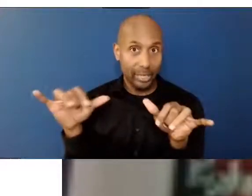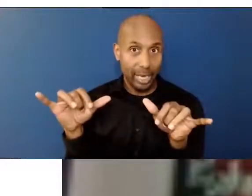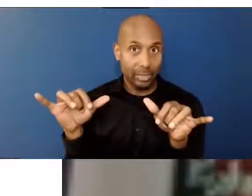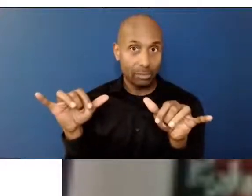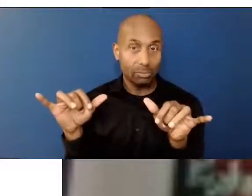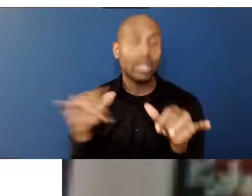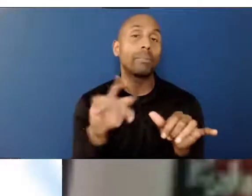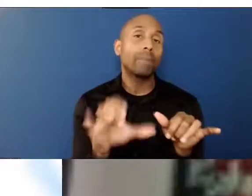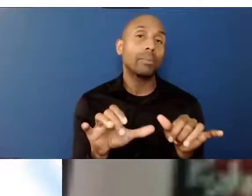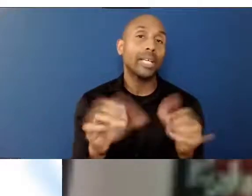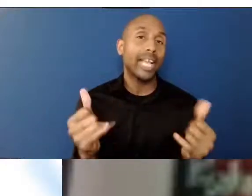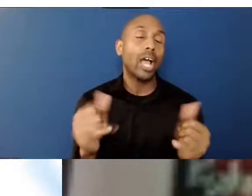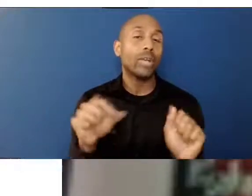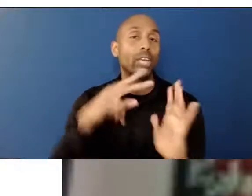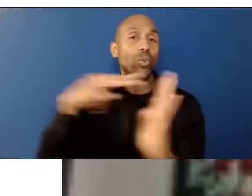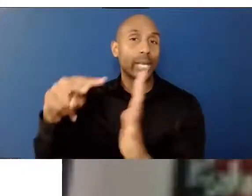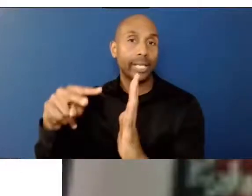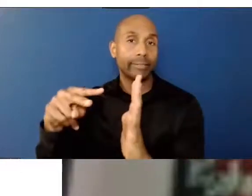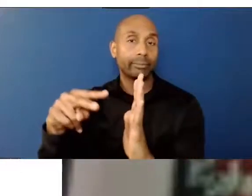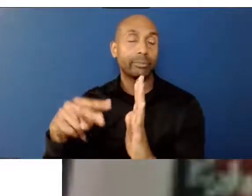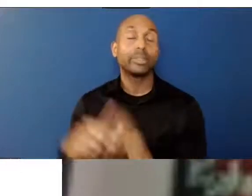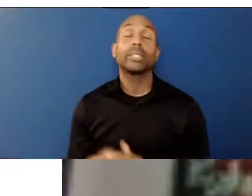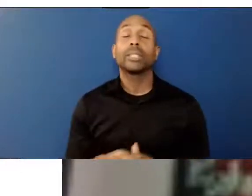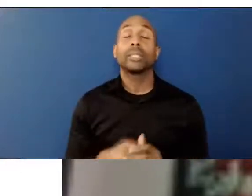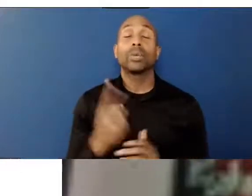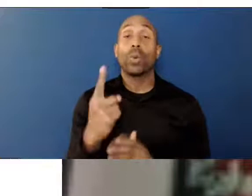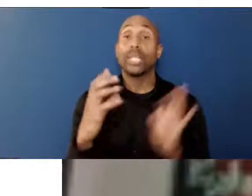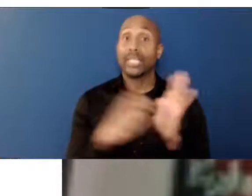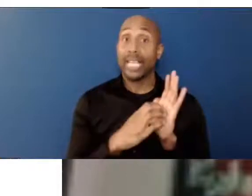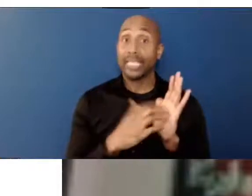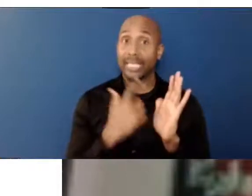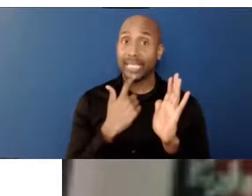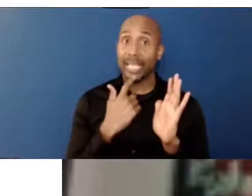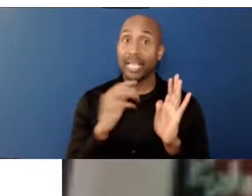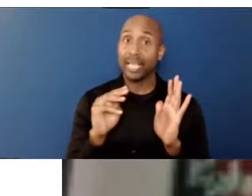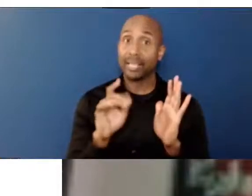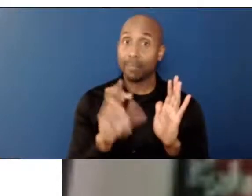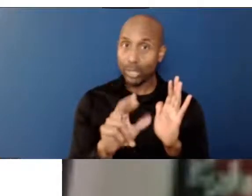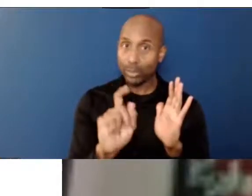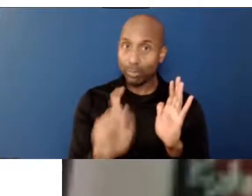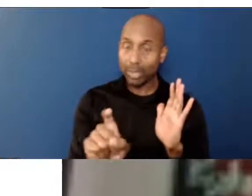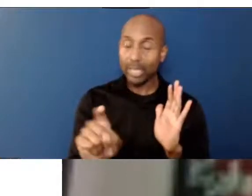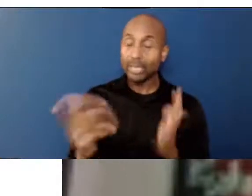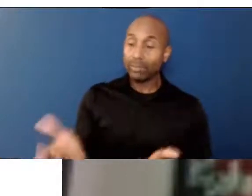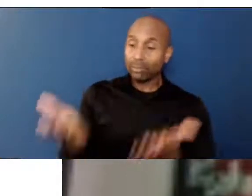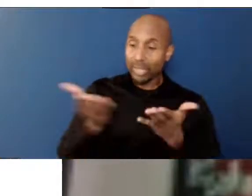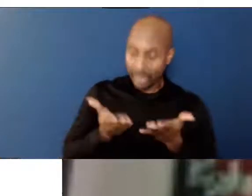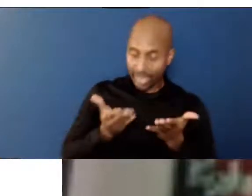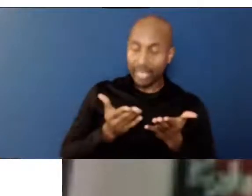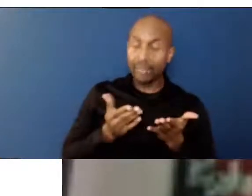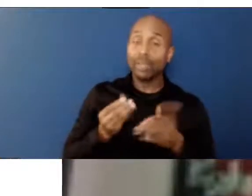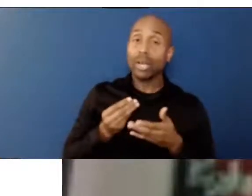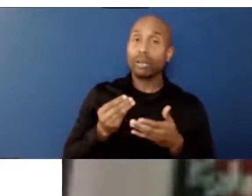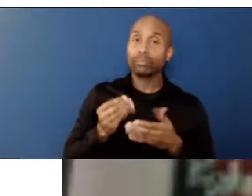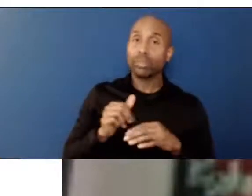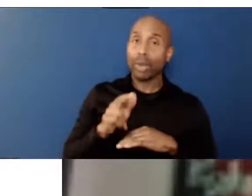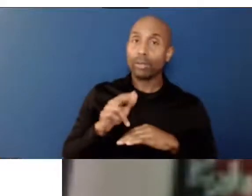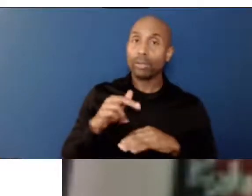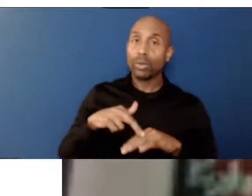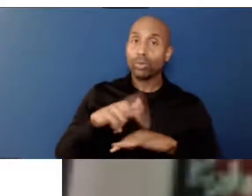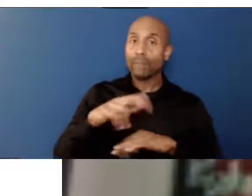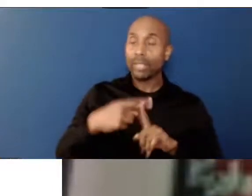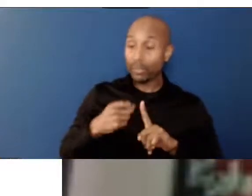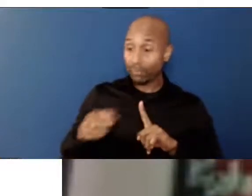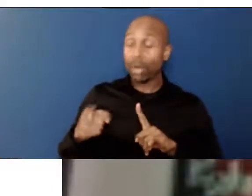actually required under the Act that Minister receive them and make them public. And so these standards are now,